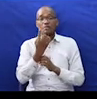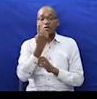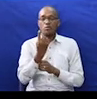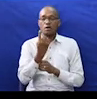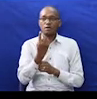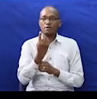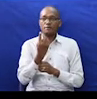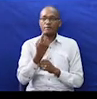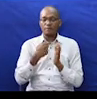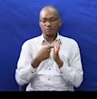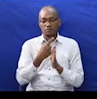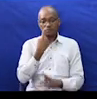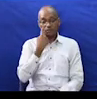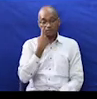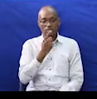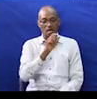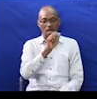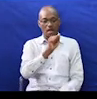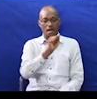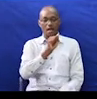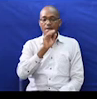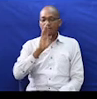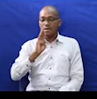we consider ABC